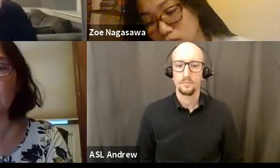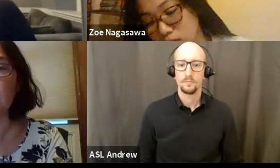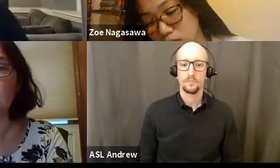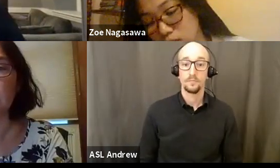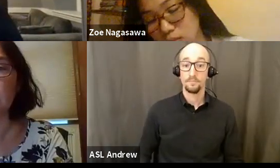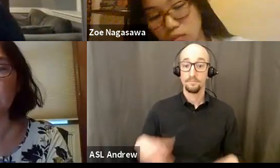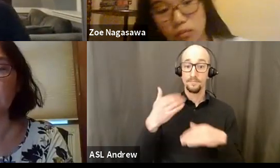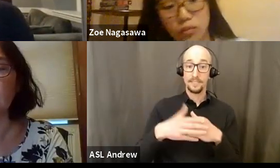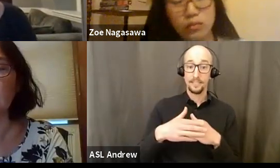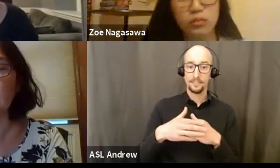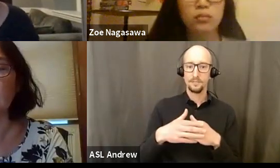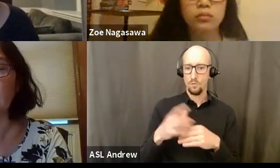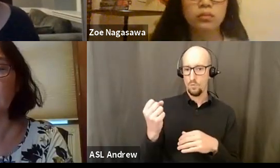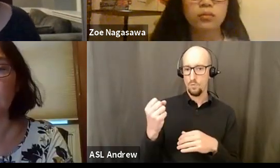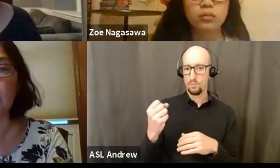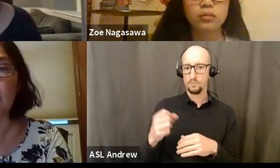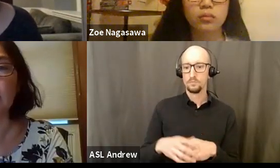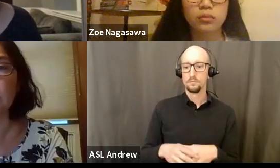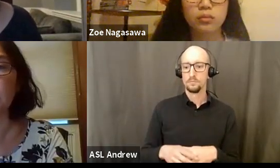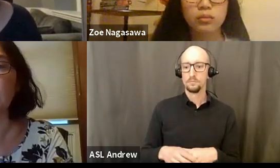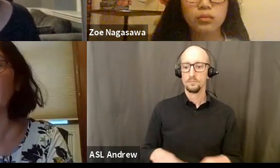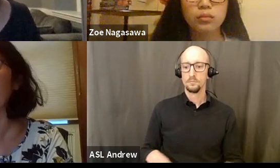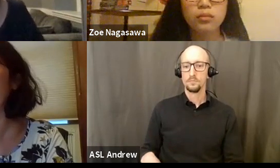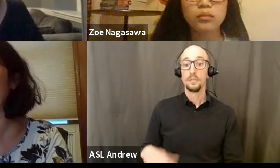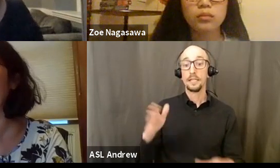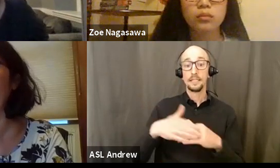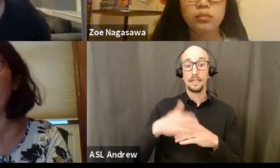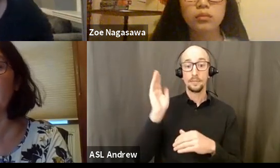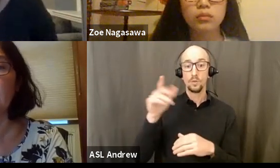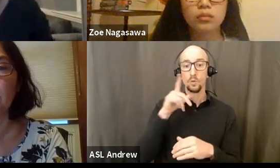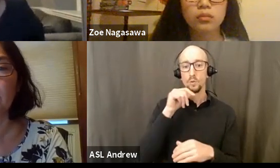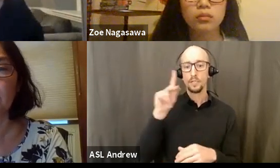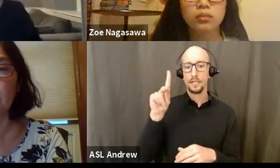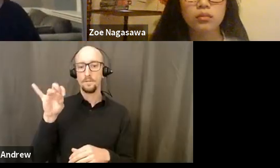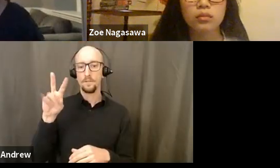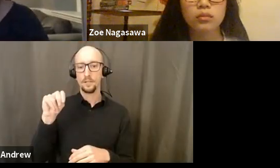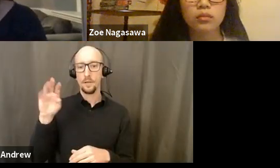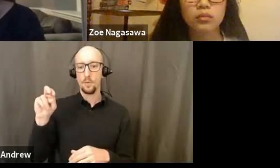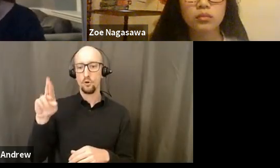Next, just a second. Next speaker is Kevin Murray.